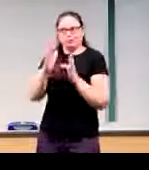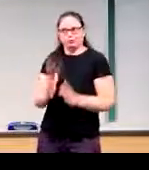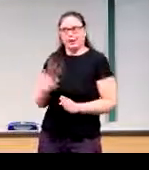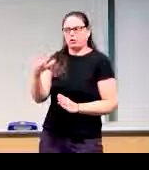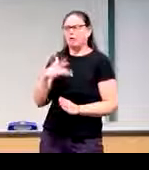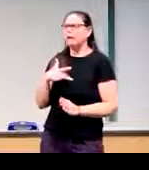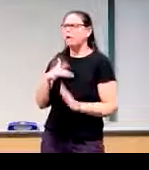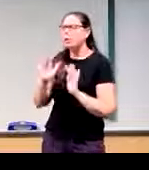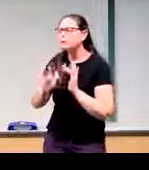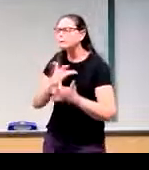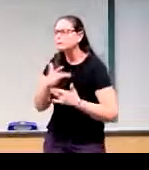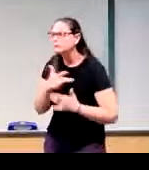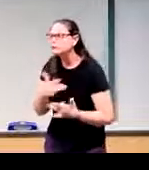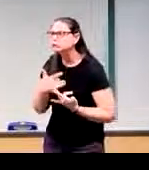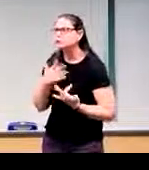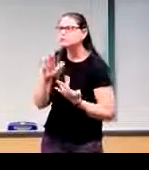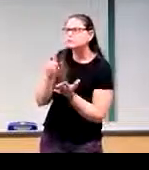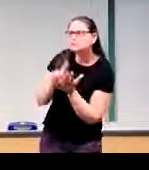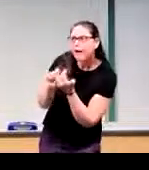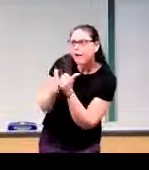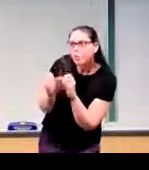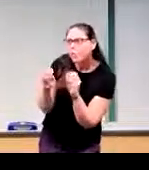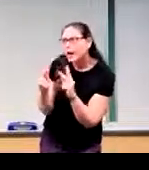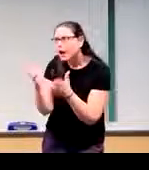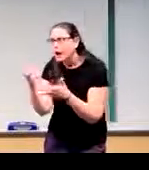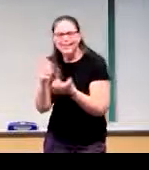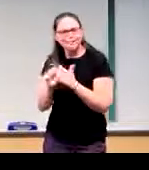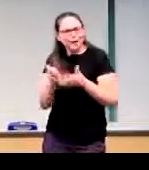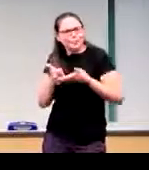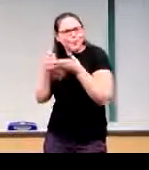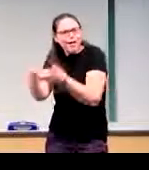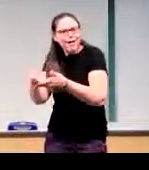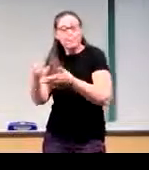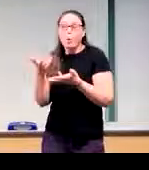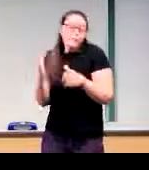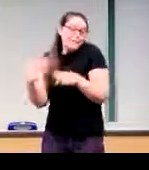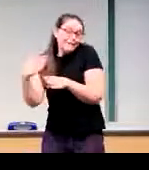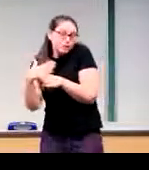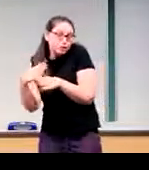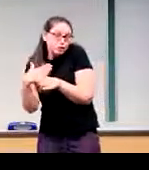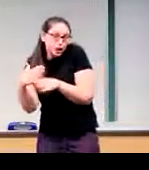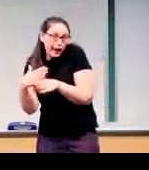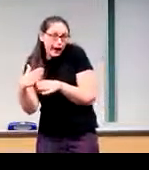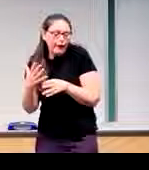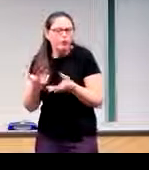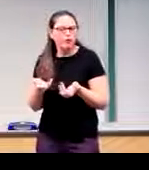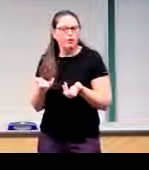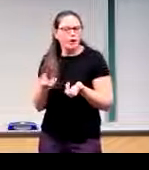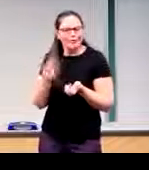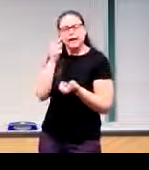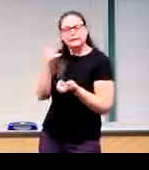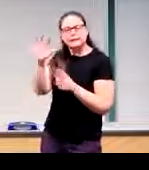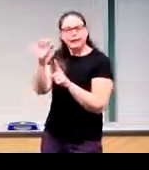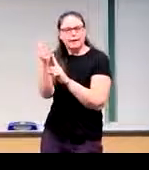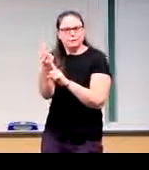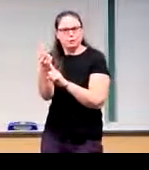concern, they check up on the person, they try to help or share, they attend to the situation